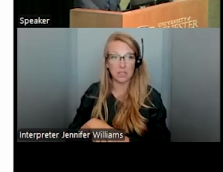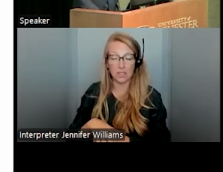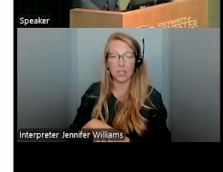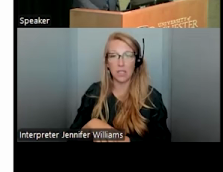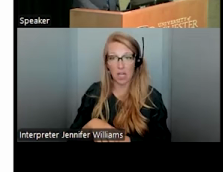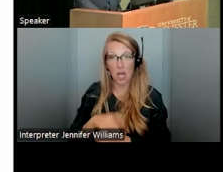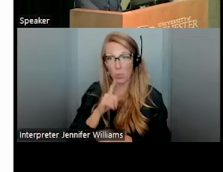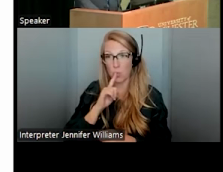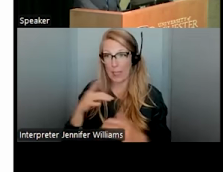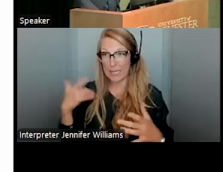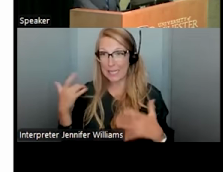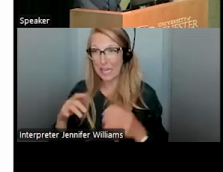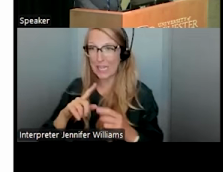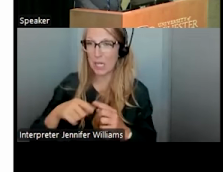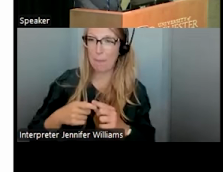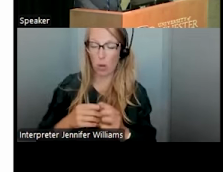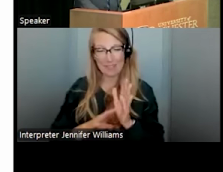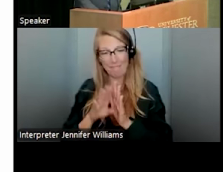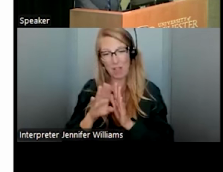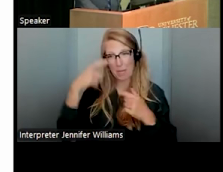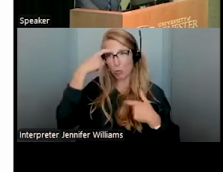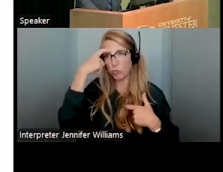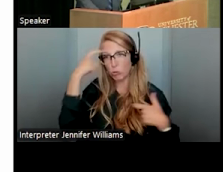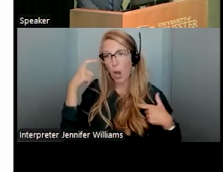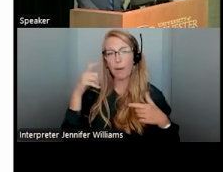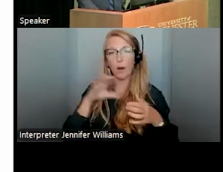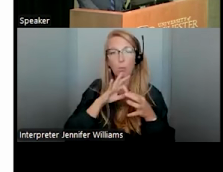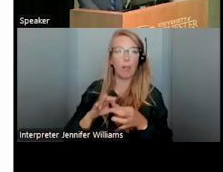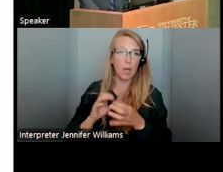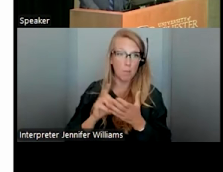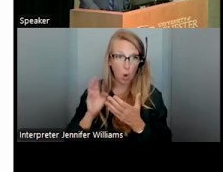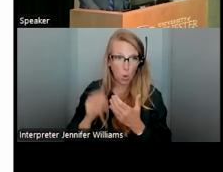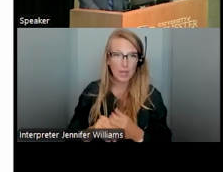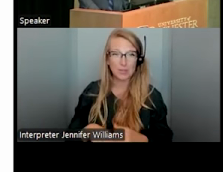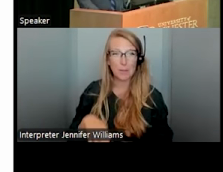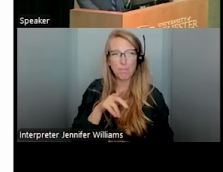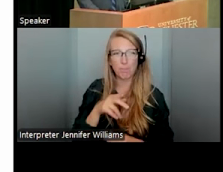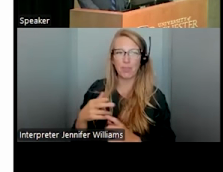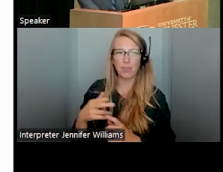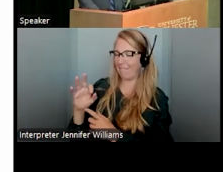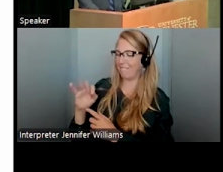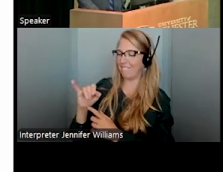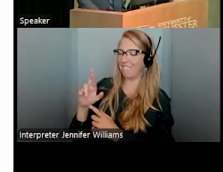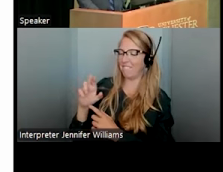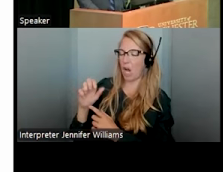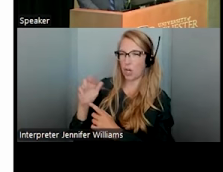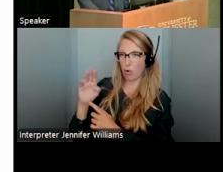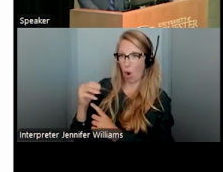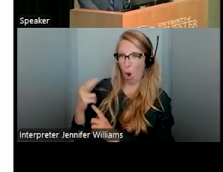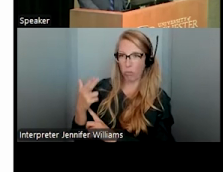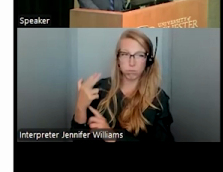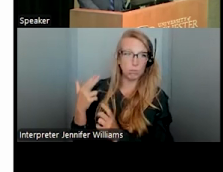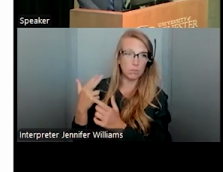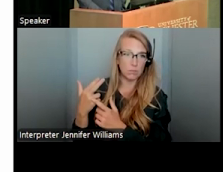about developing trauma related programs, firearms injury programs with Corey Nichols